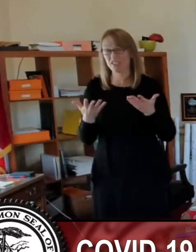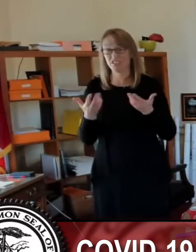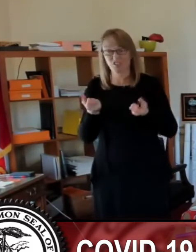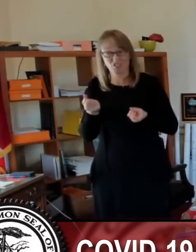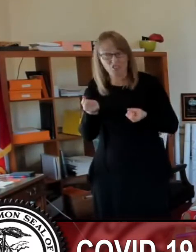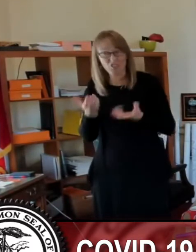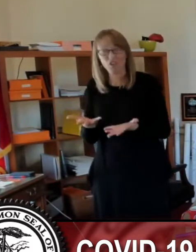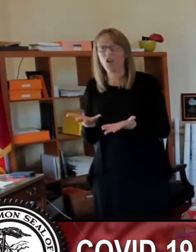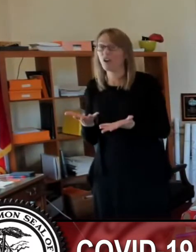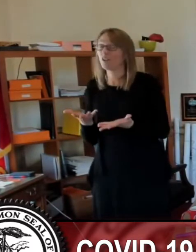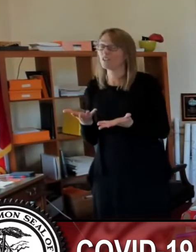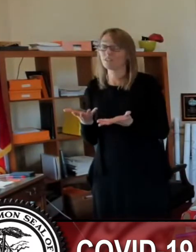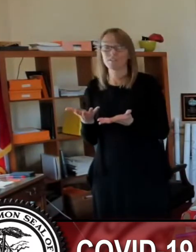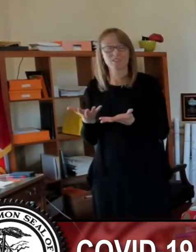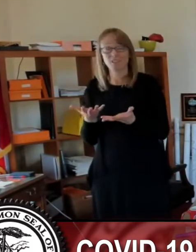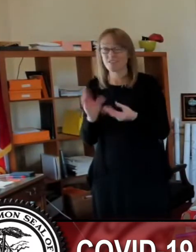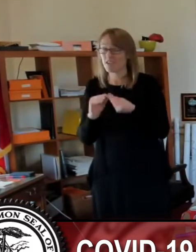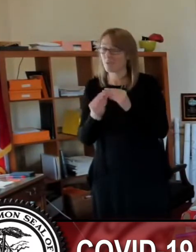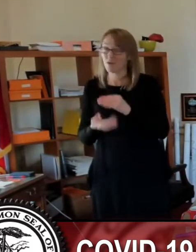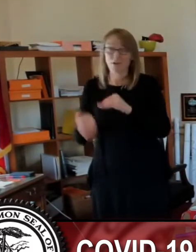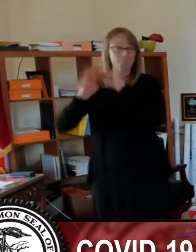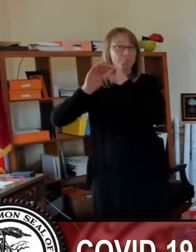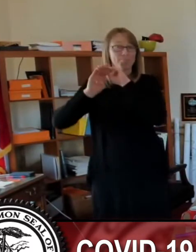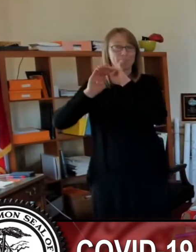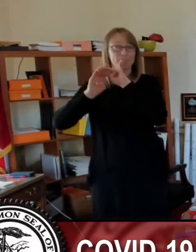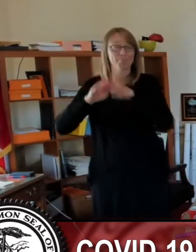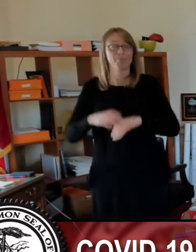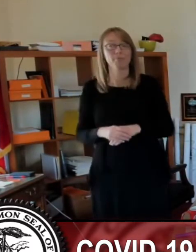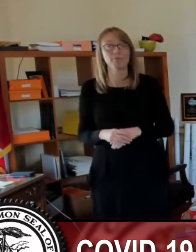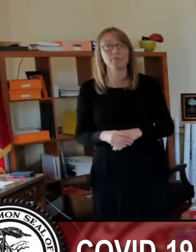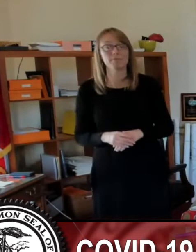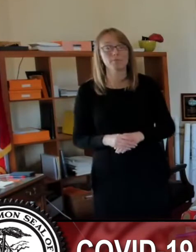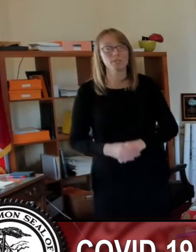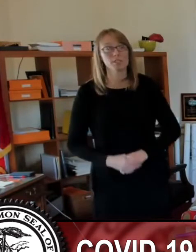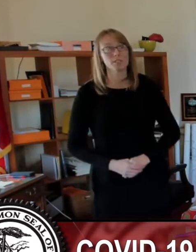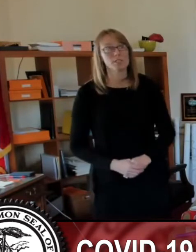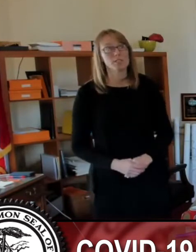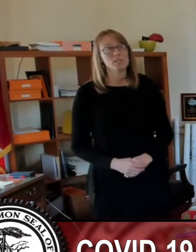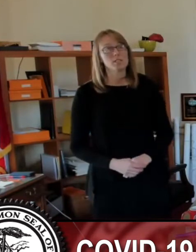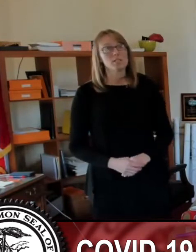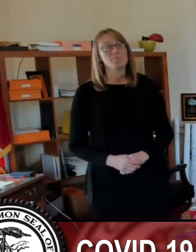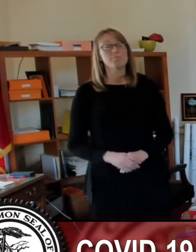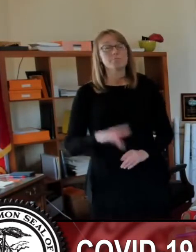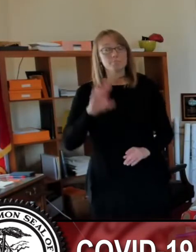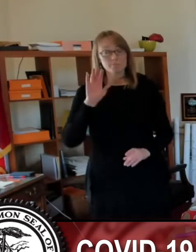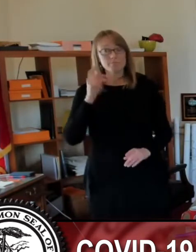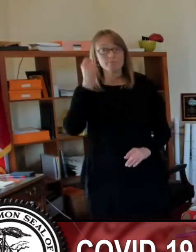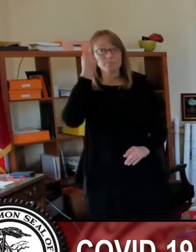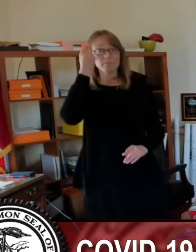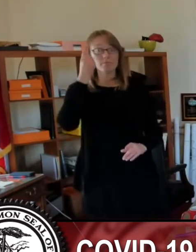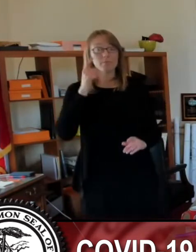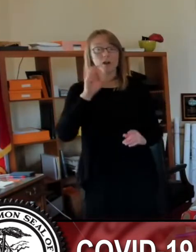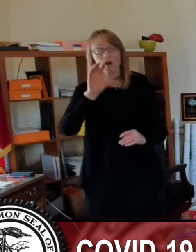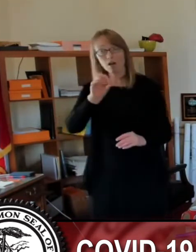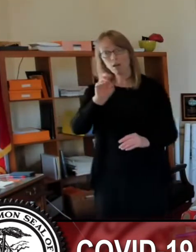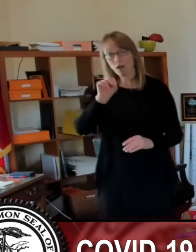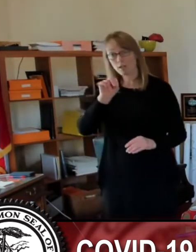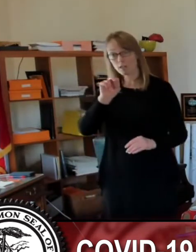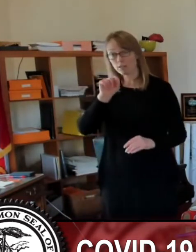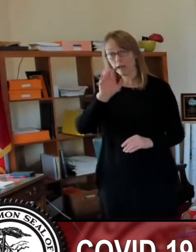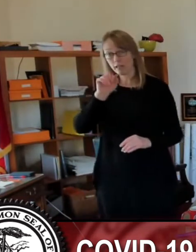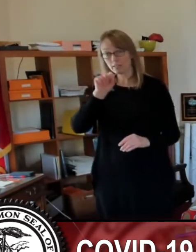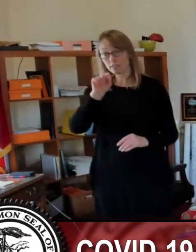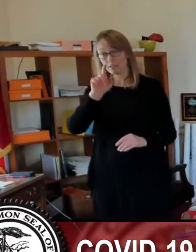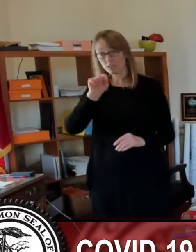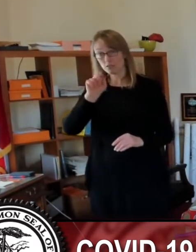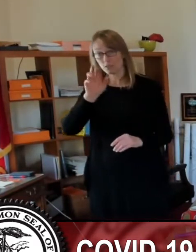spike. So when you consider that, the contact tracing is